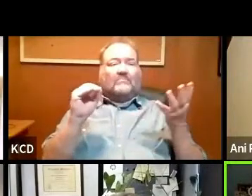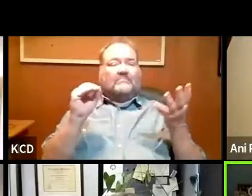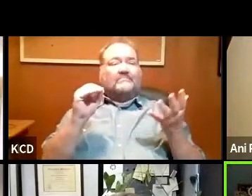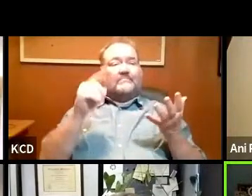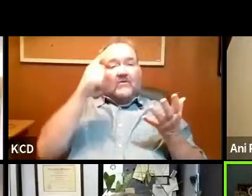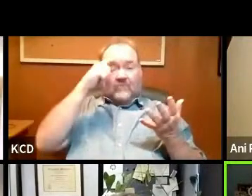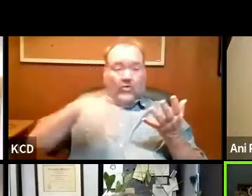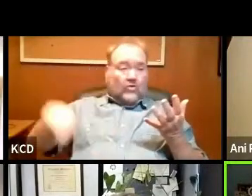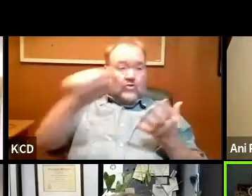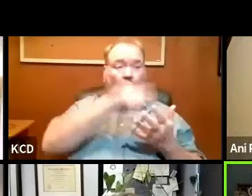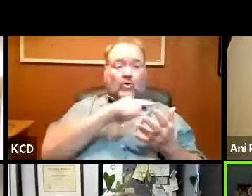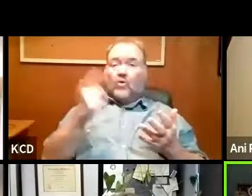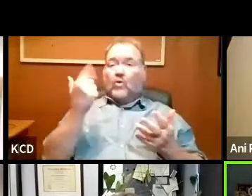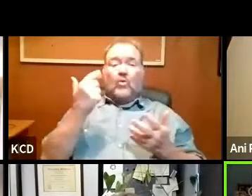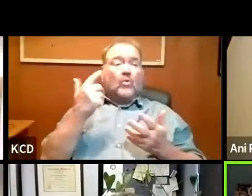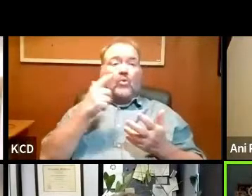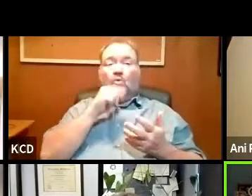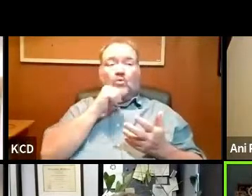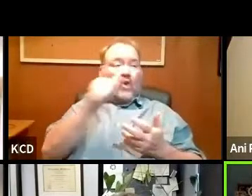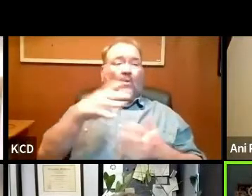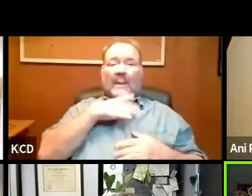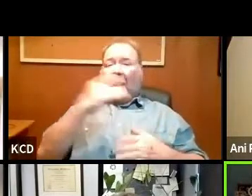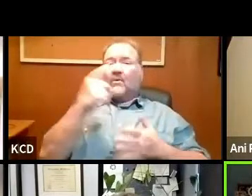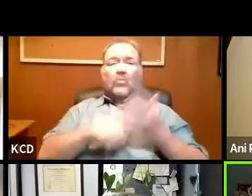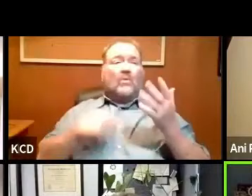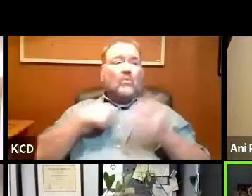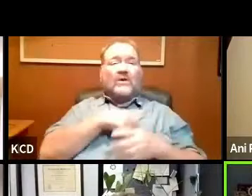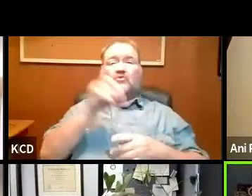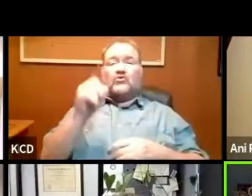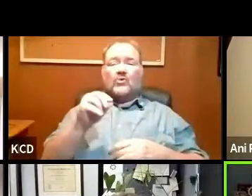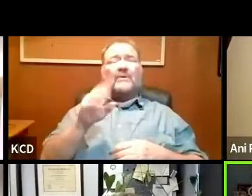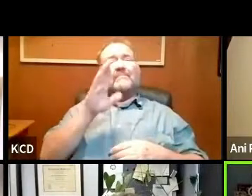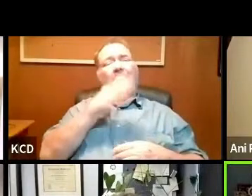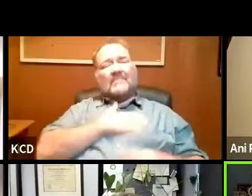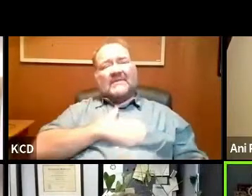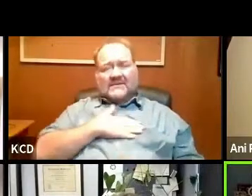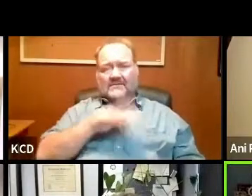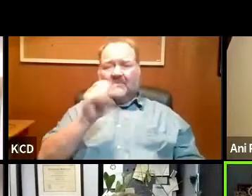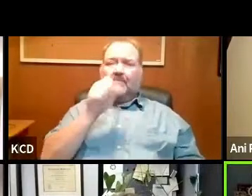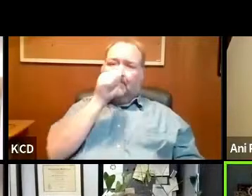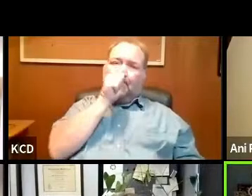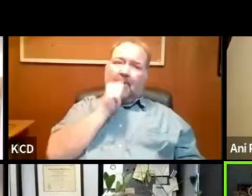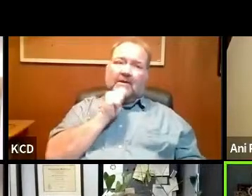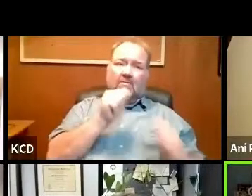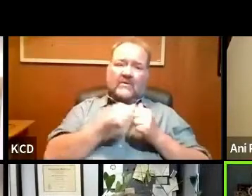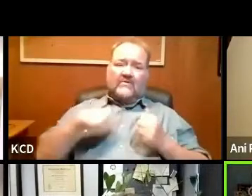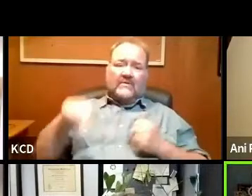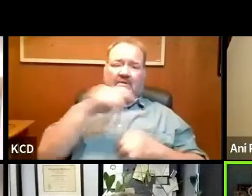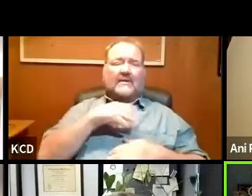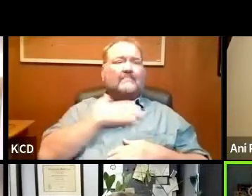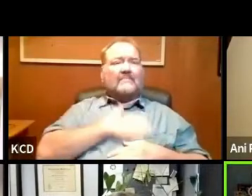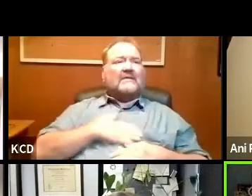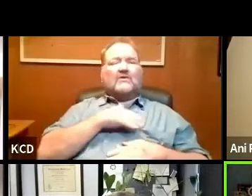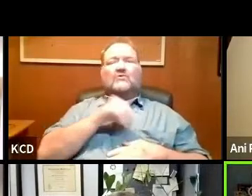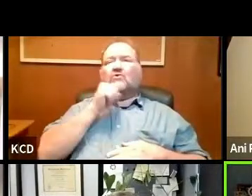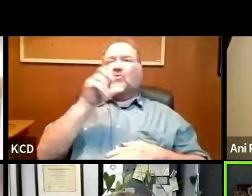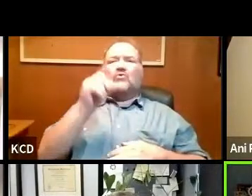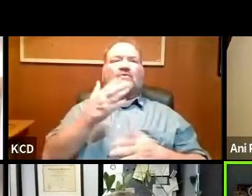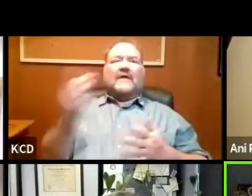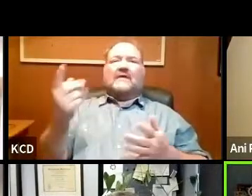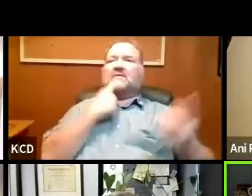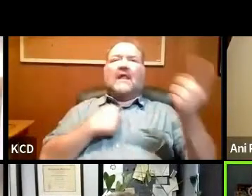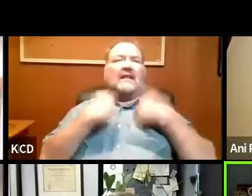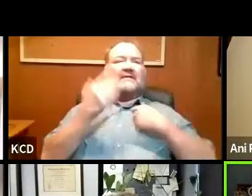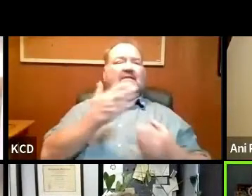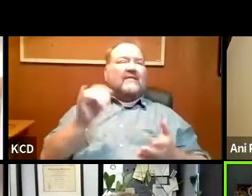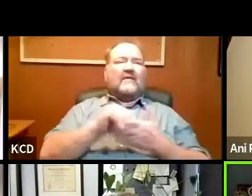for those who don't like what we do, please be patient with us. Please don't do things that, tell us things that